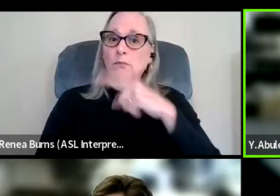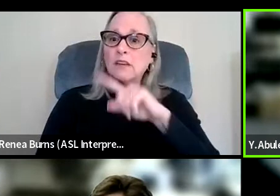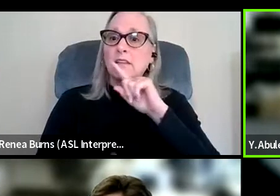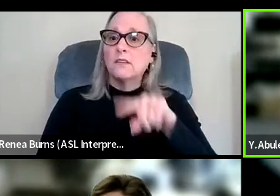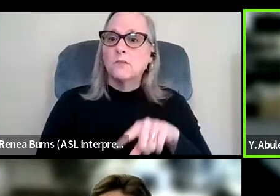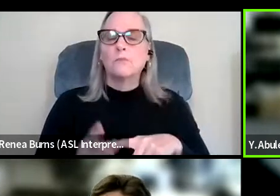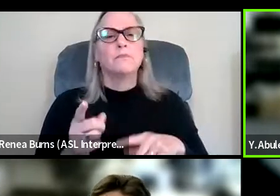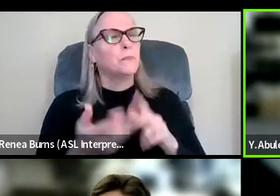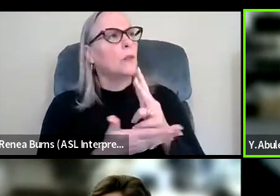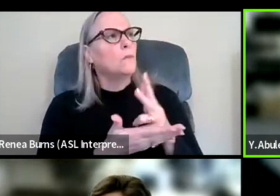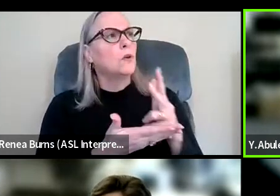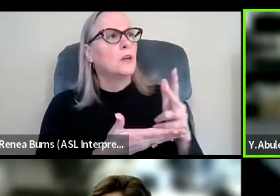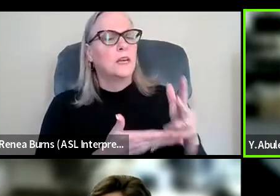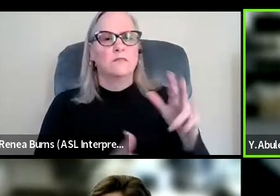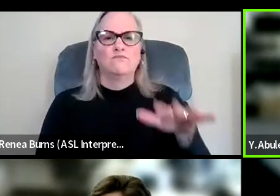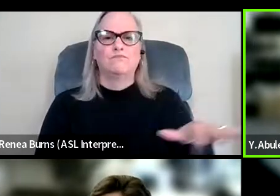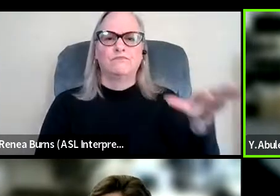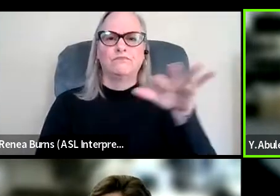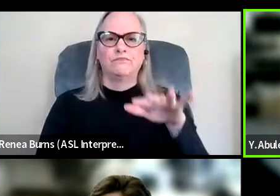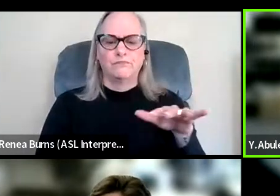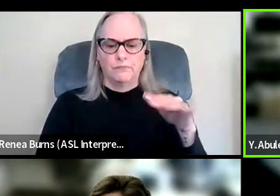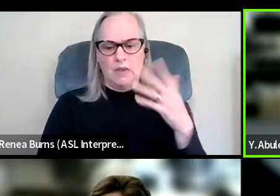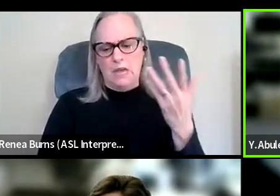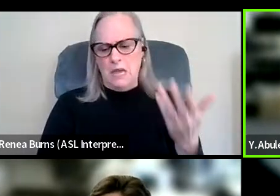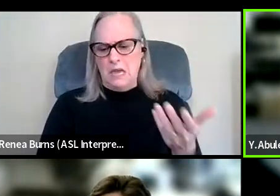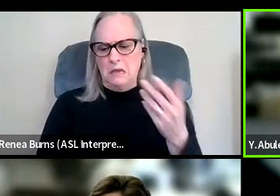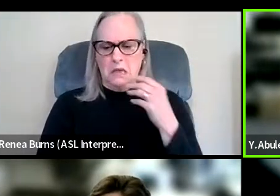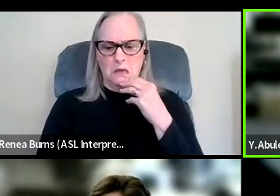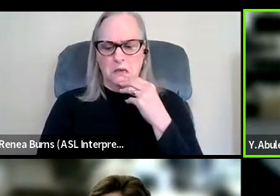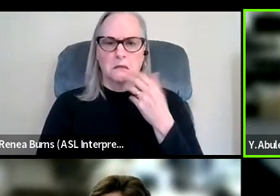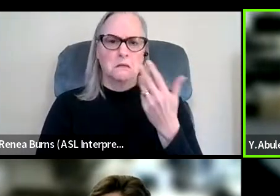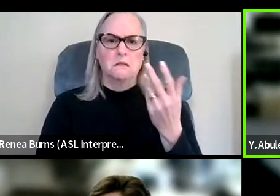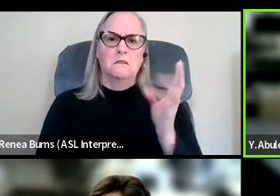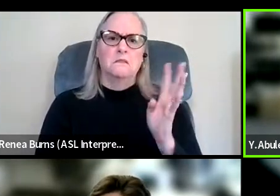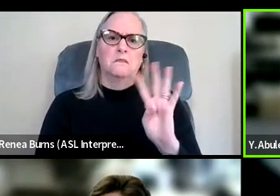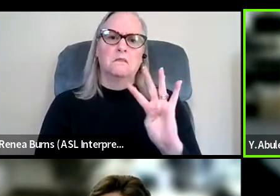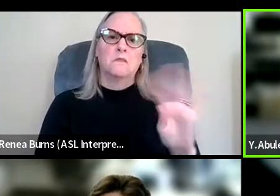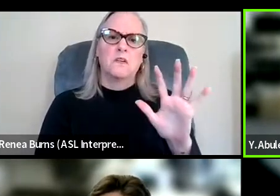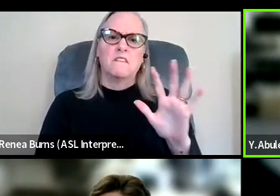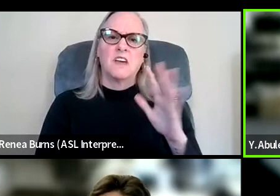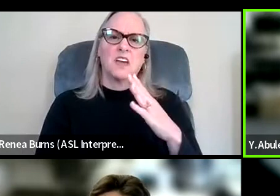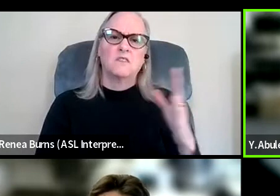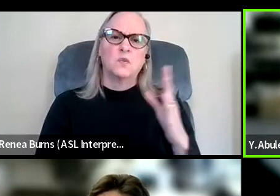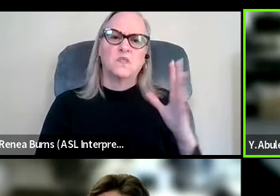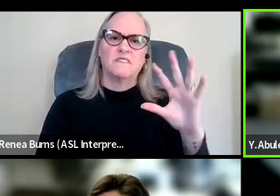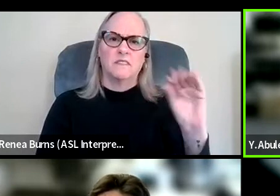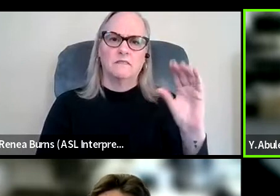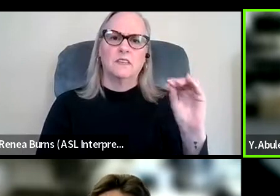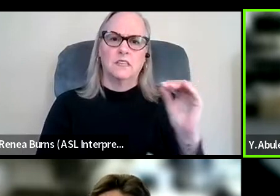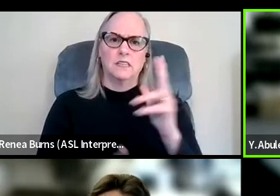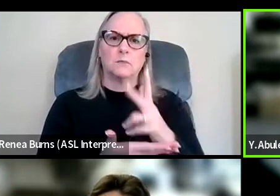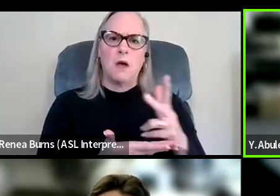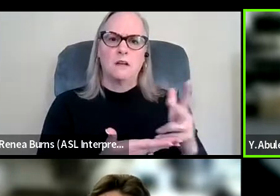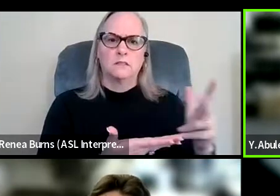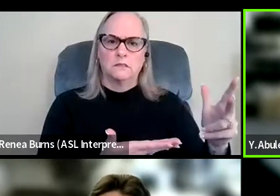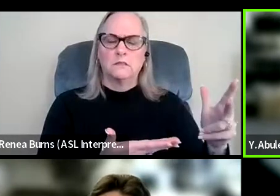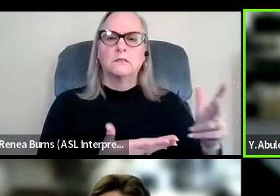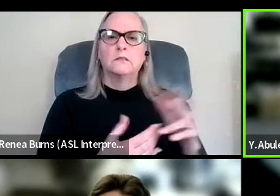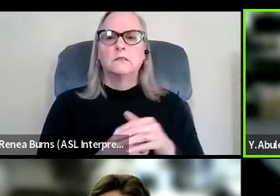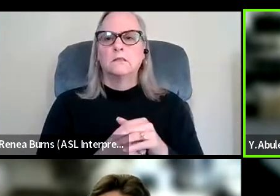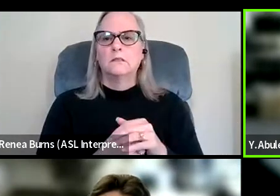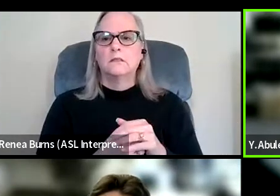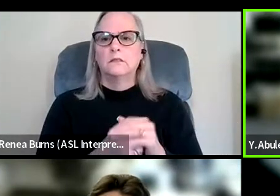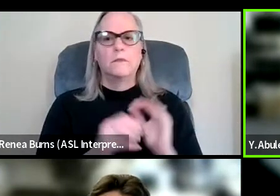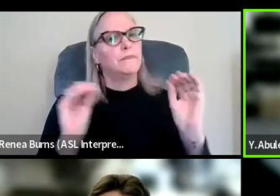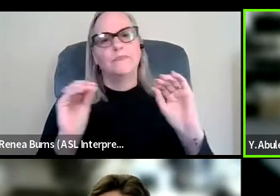be approximately like a little like between 45 and 50 spots. And there will not be any